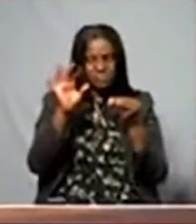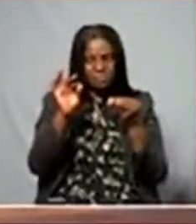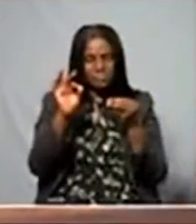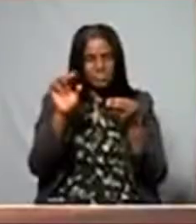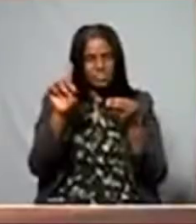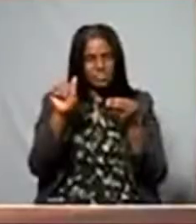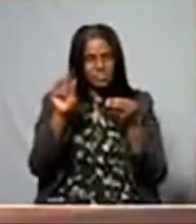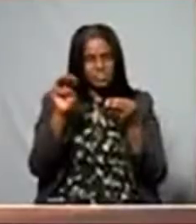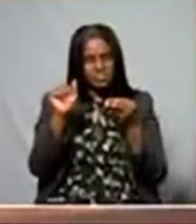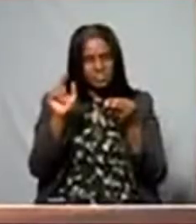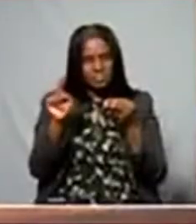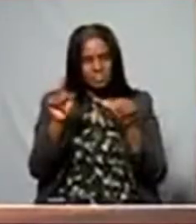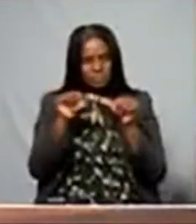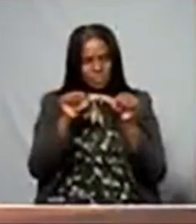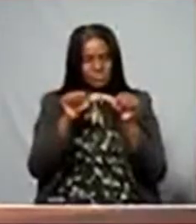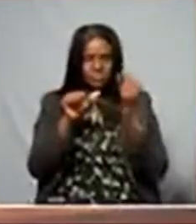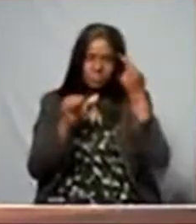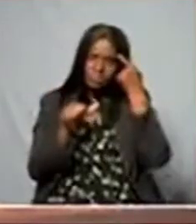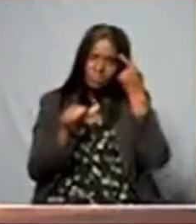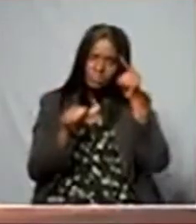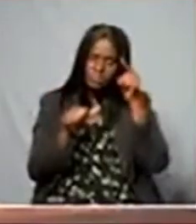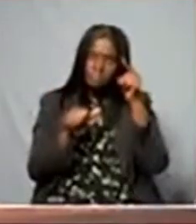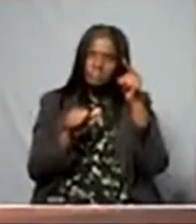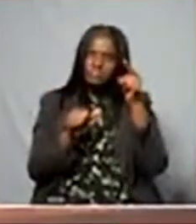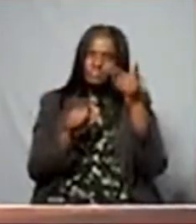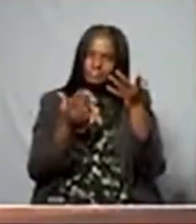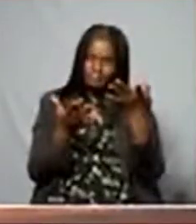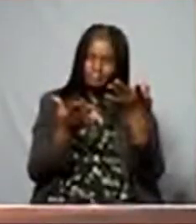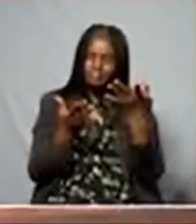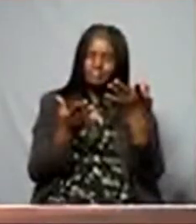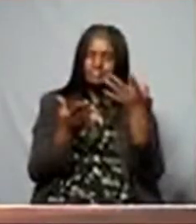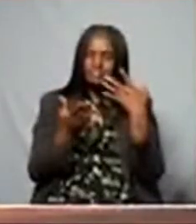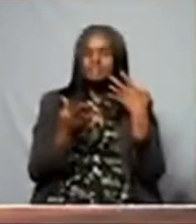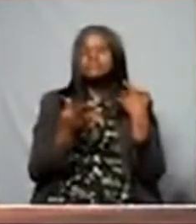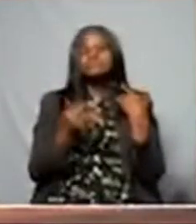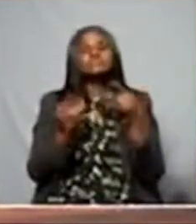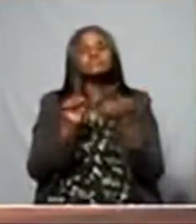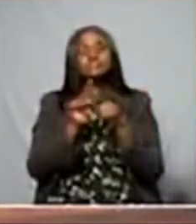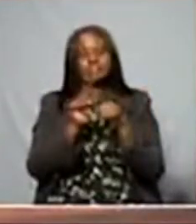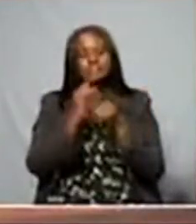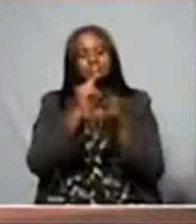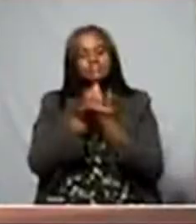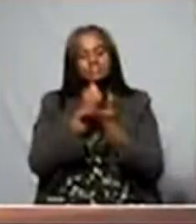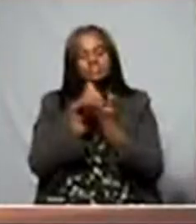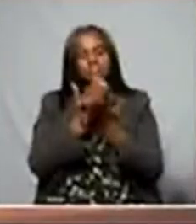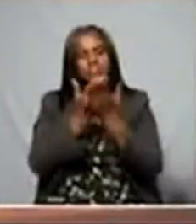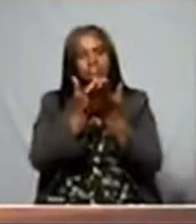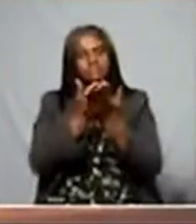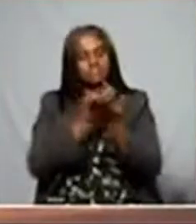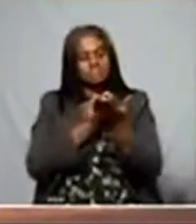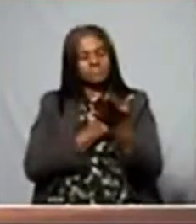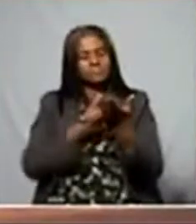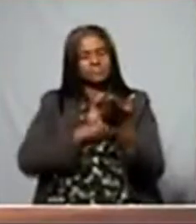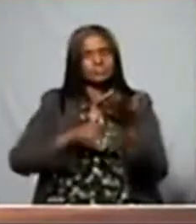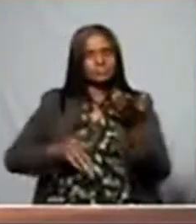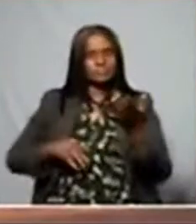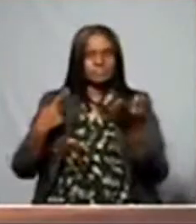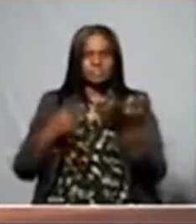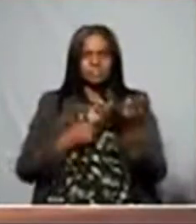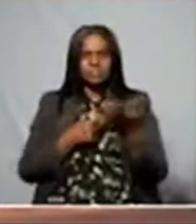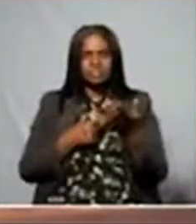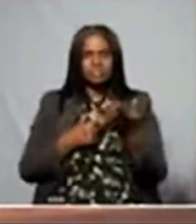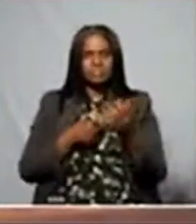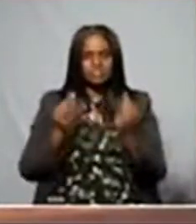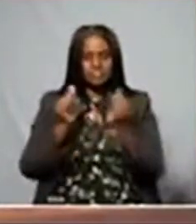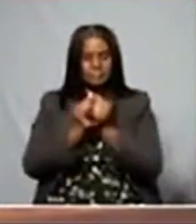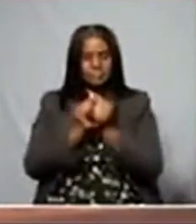it, were due for something like that, isn't it? Assessed and submitted by the members of parliament in